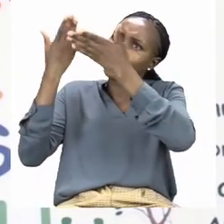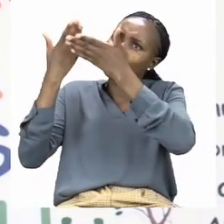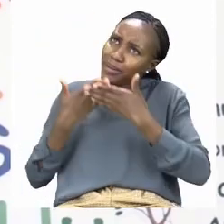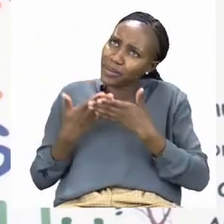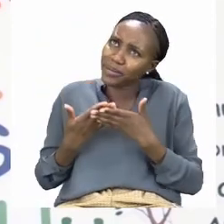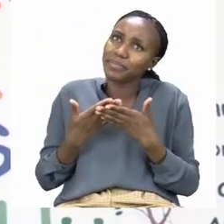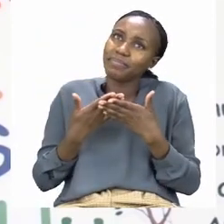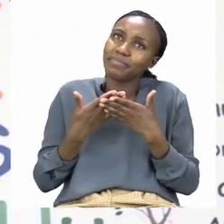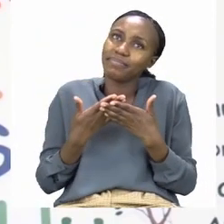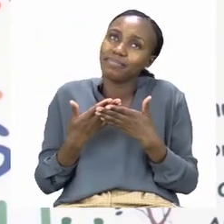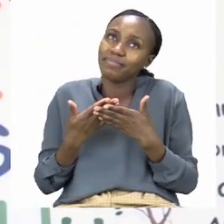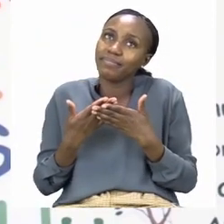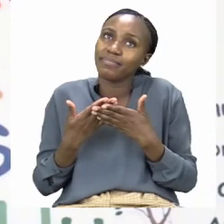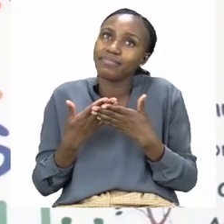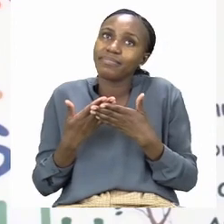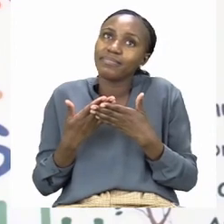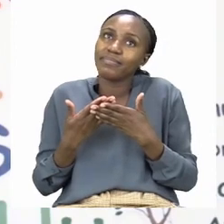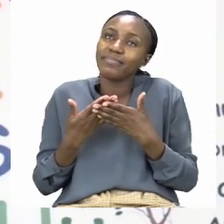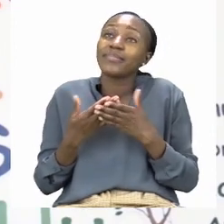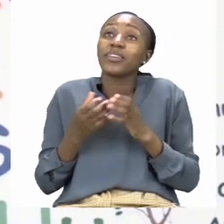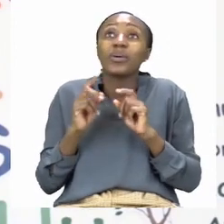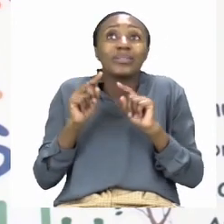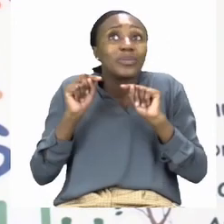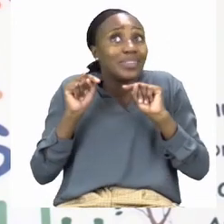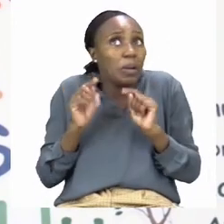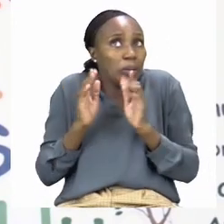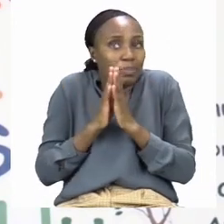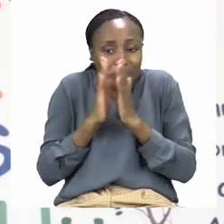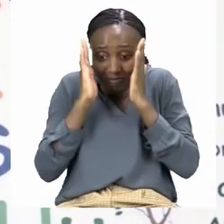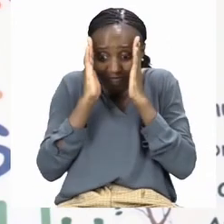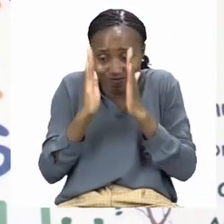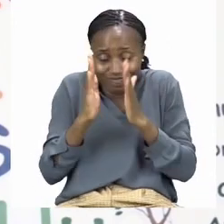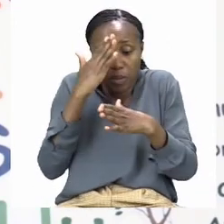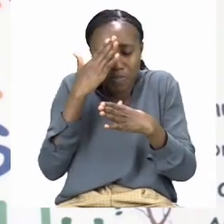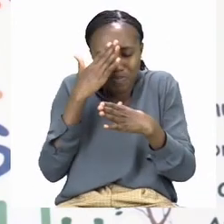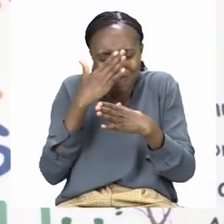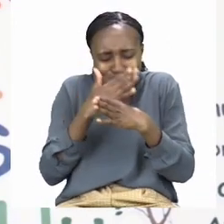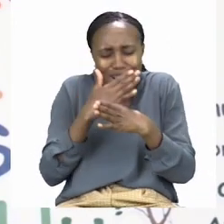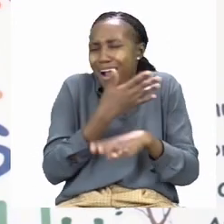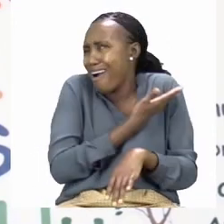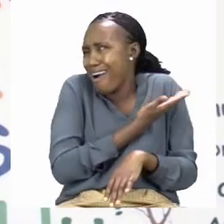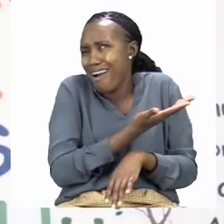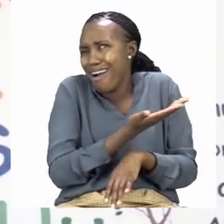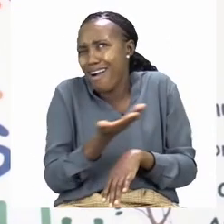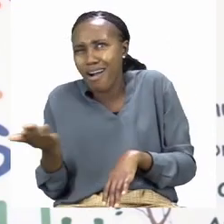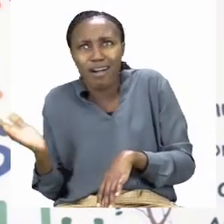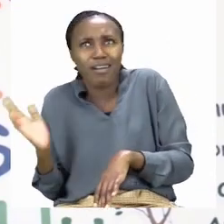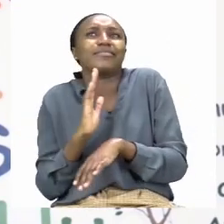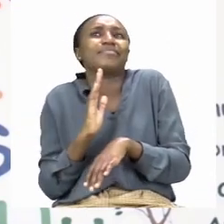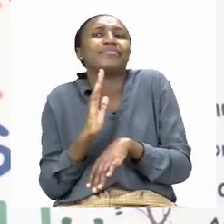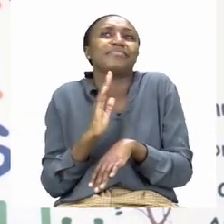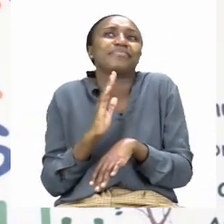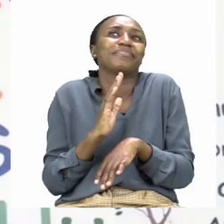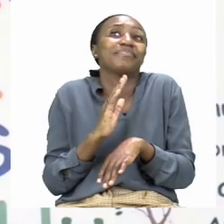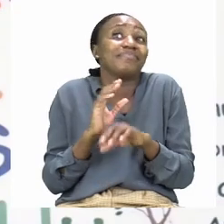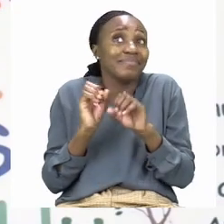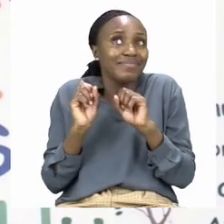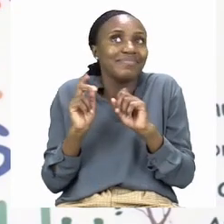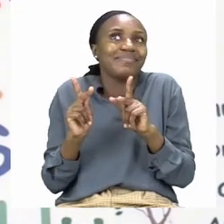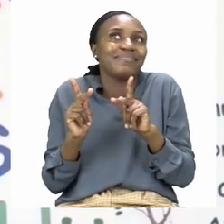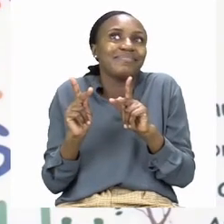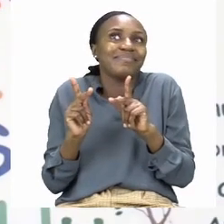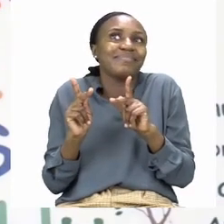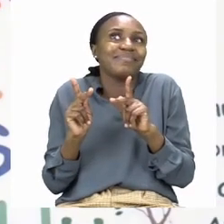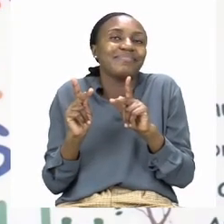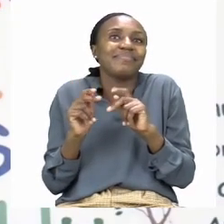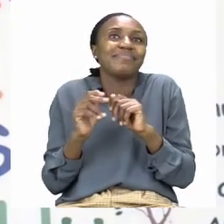help. Now I'm going to leave you to finish all your word sums, and also don't forget